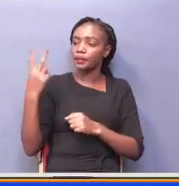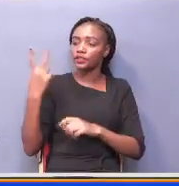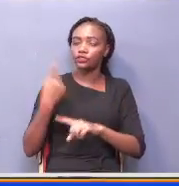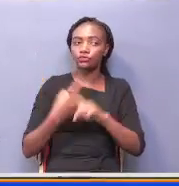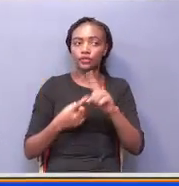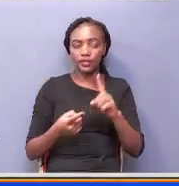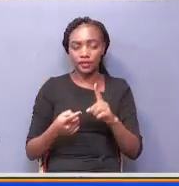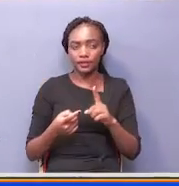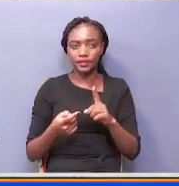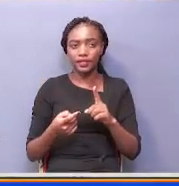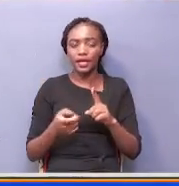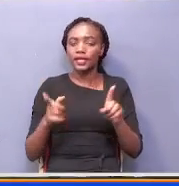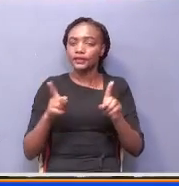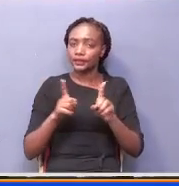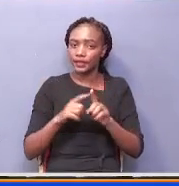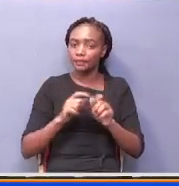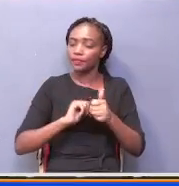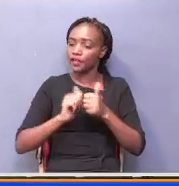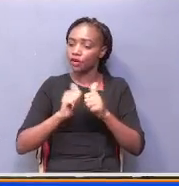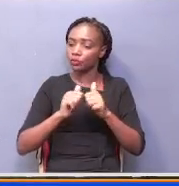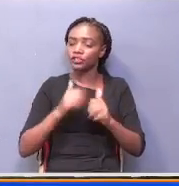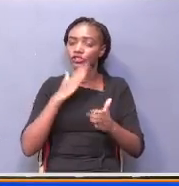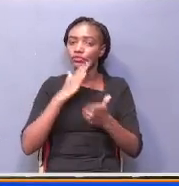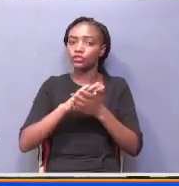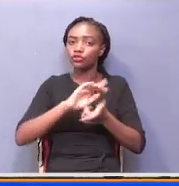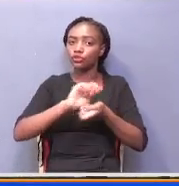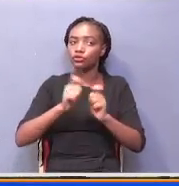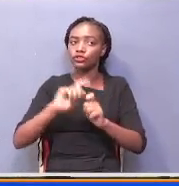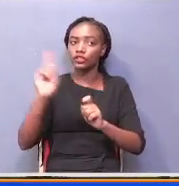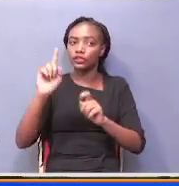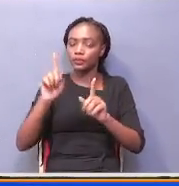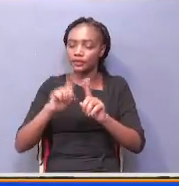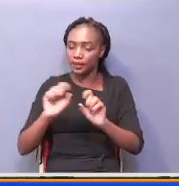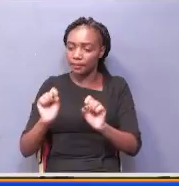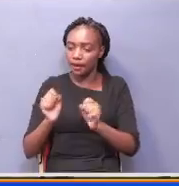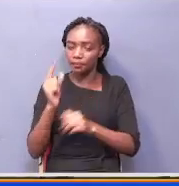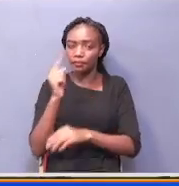The race to give the city a facelift has also been rife.